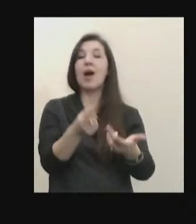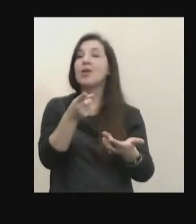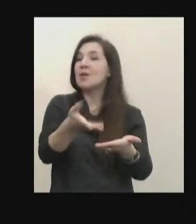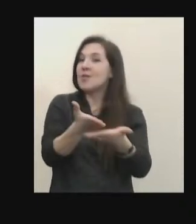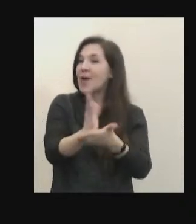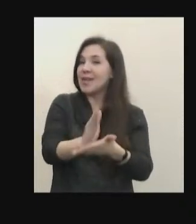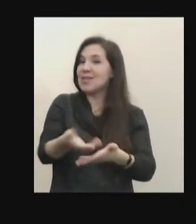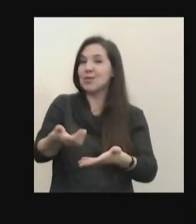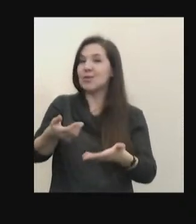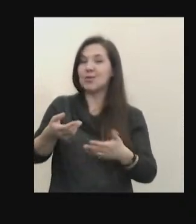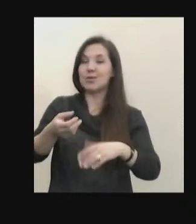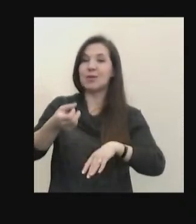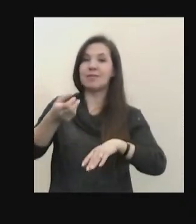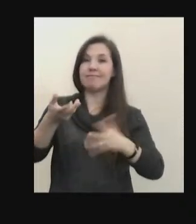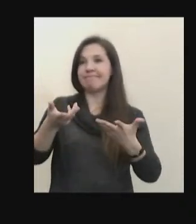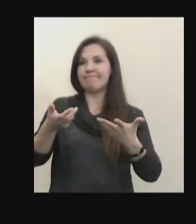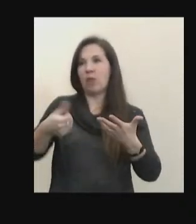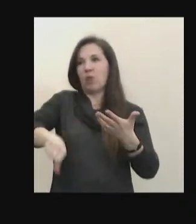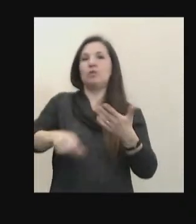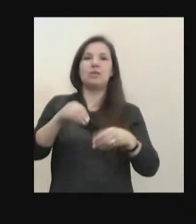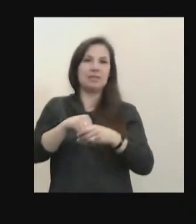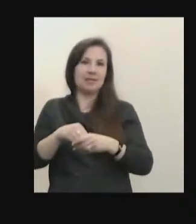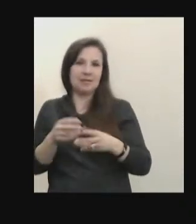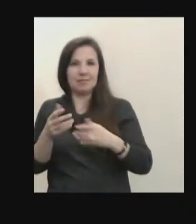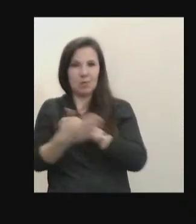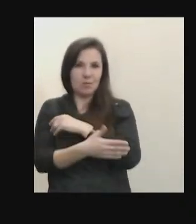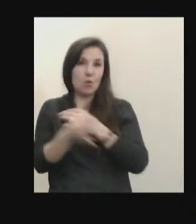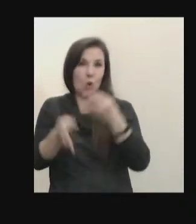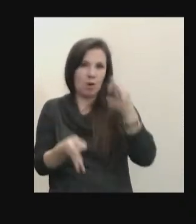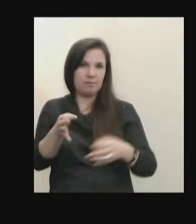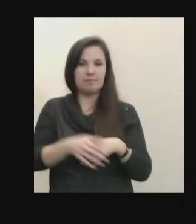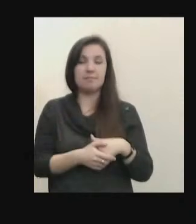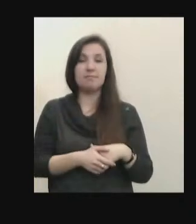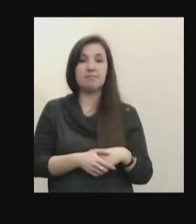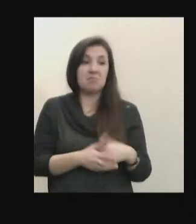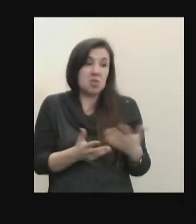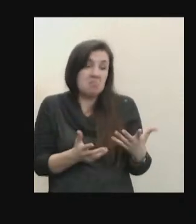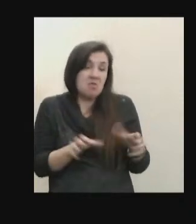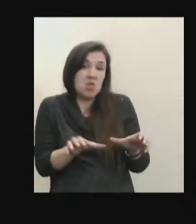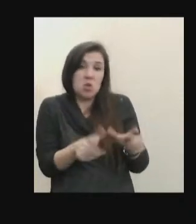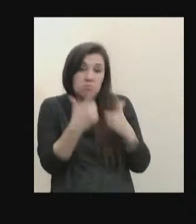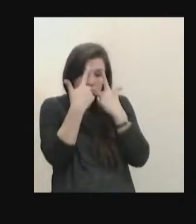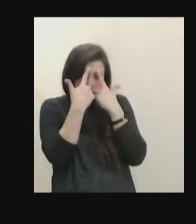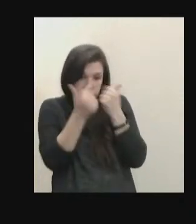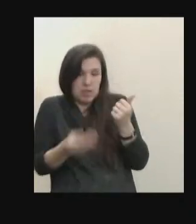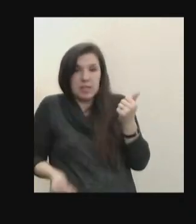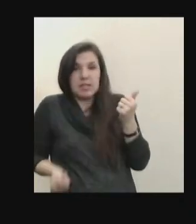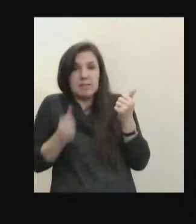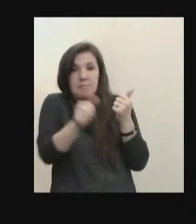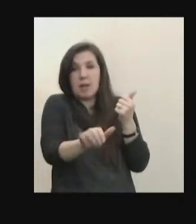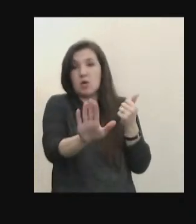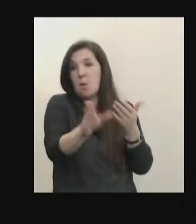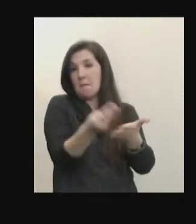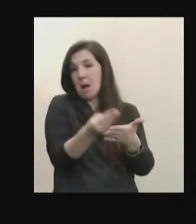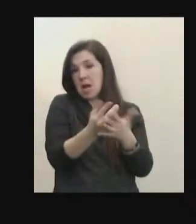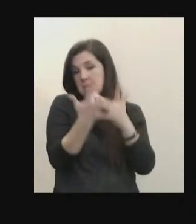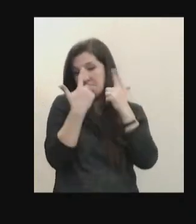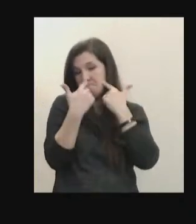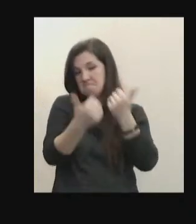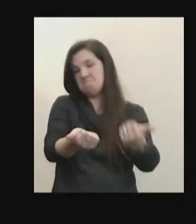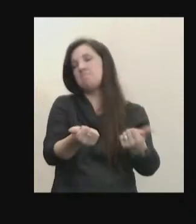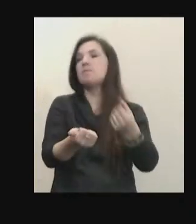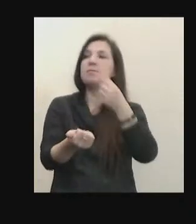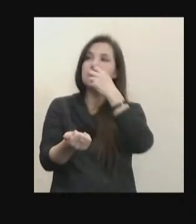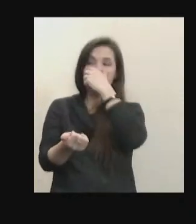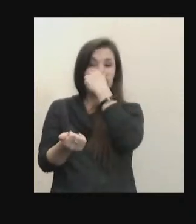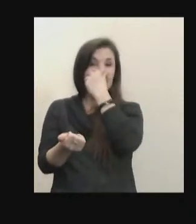court. And if they want to go ahead and do it, they do it at their own peril by spending their own money to do it and potentially losing